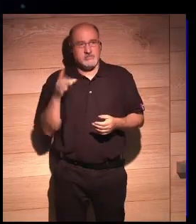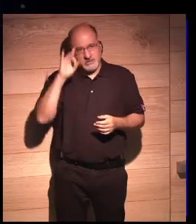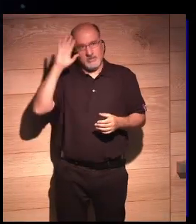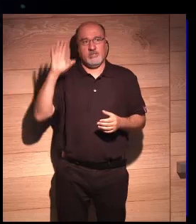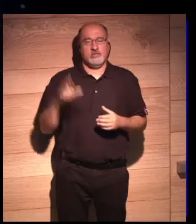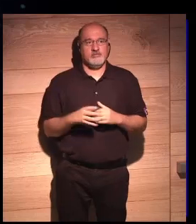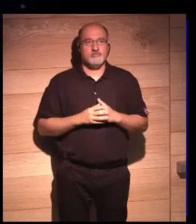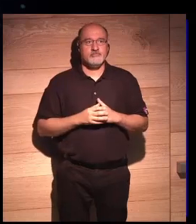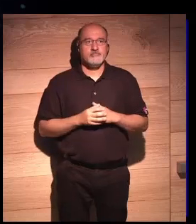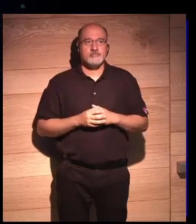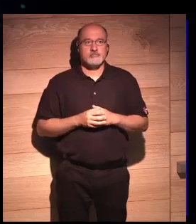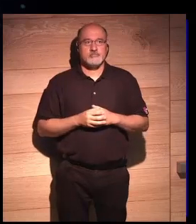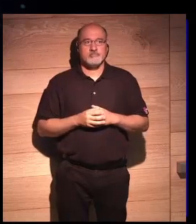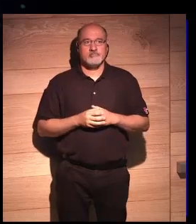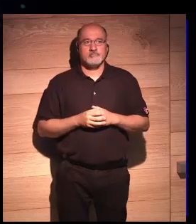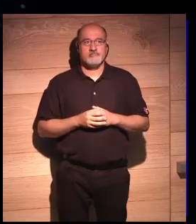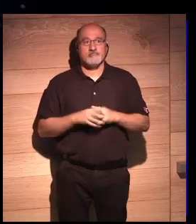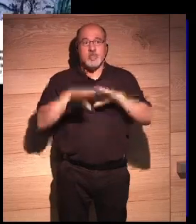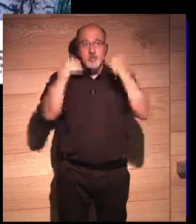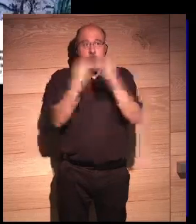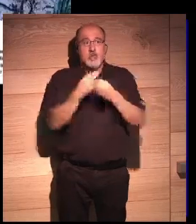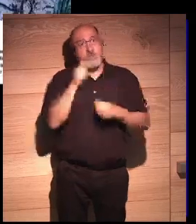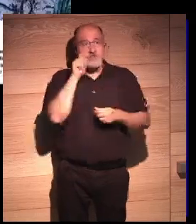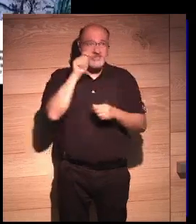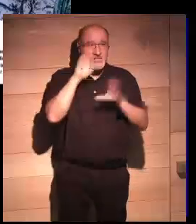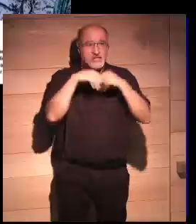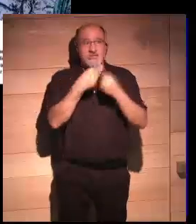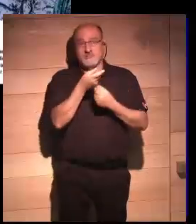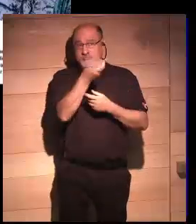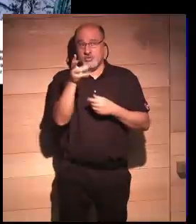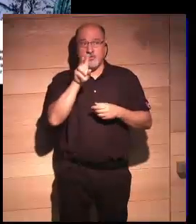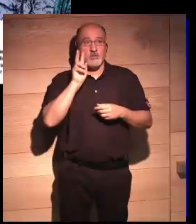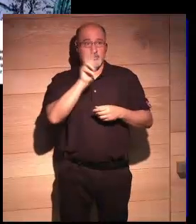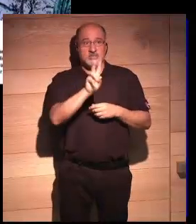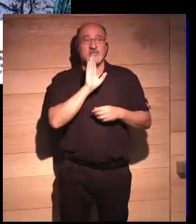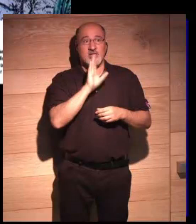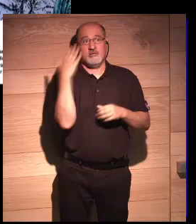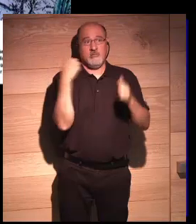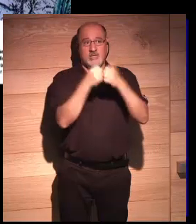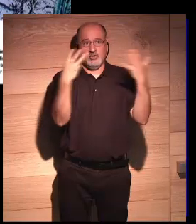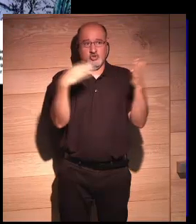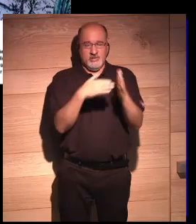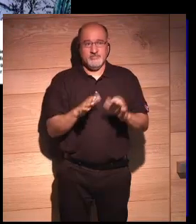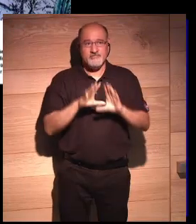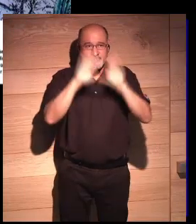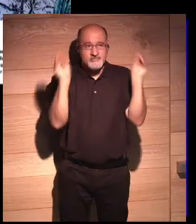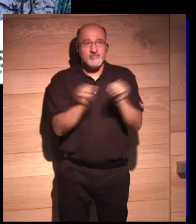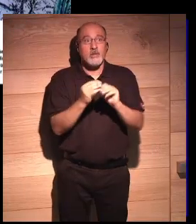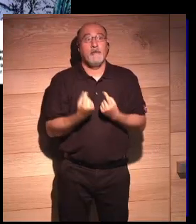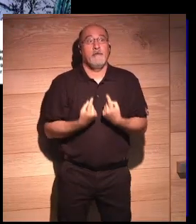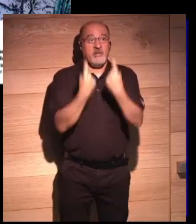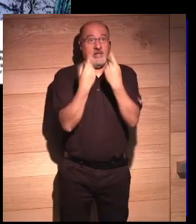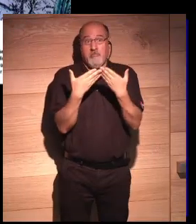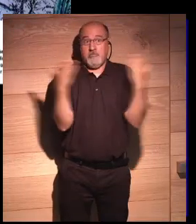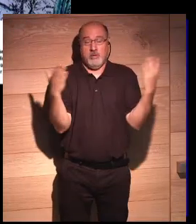These are the visitor numbers that I mentioned earlier. And this was the first time, really, that we were